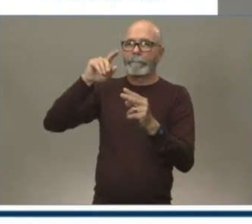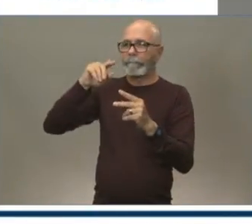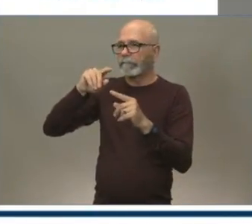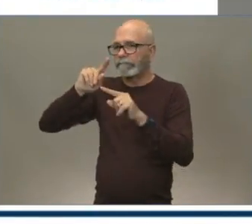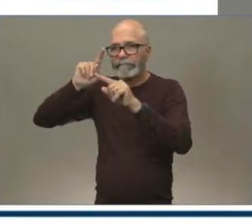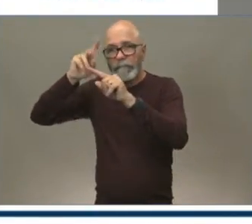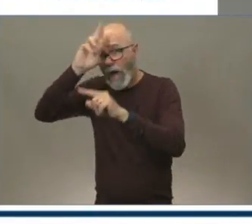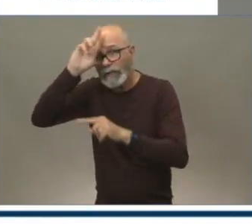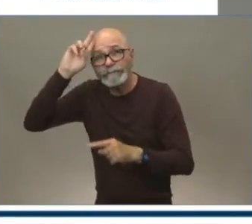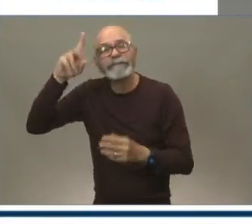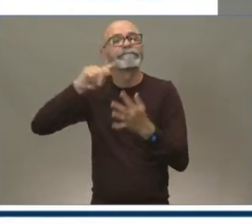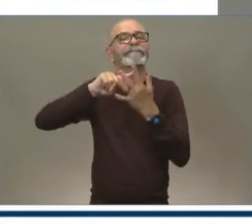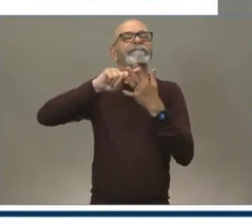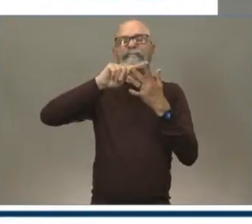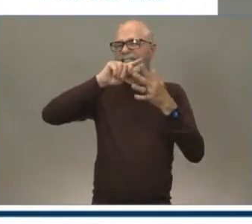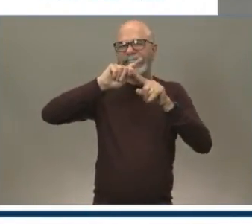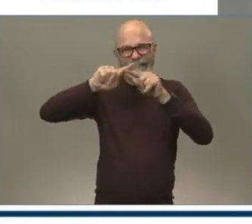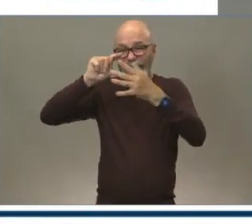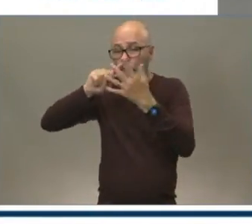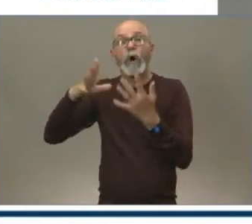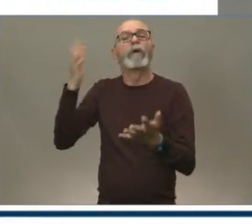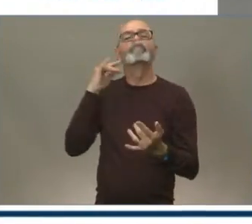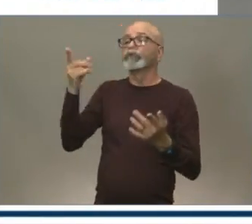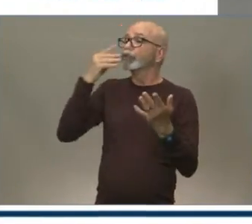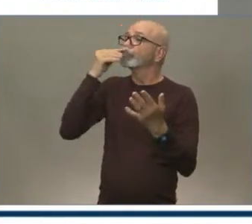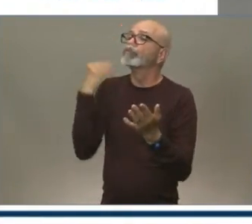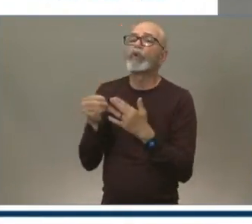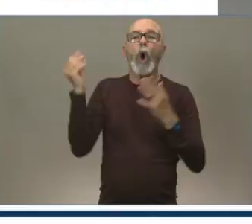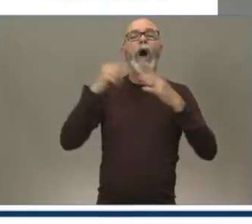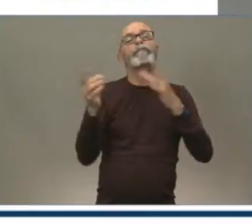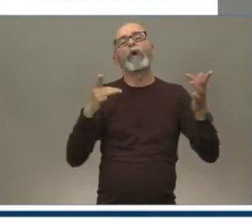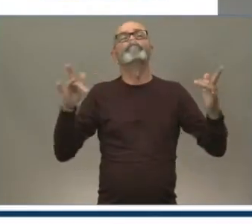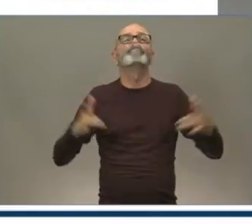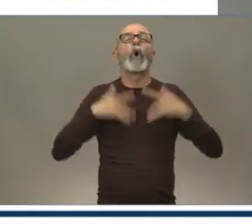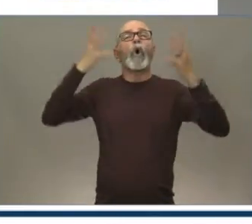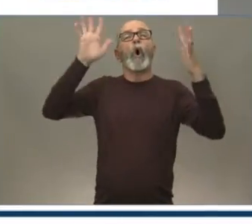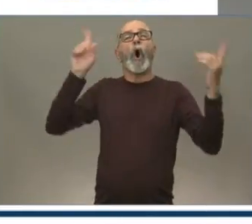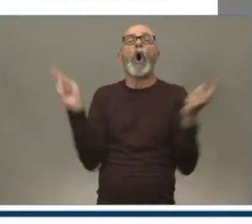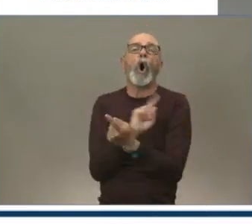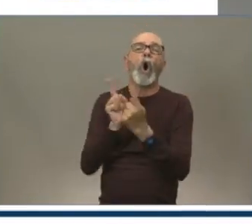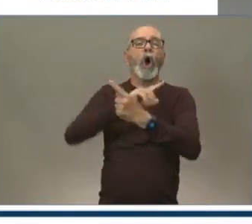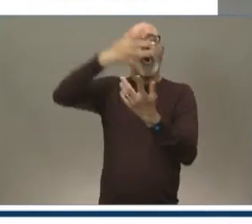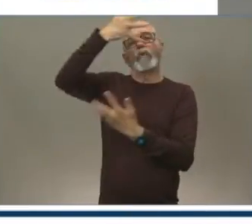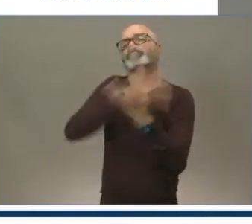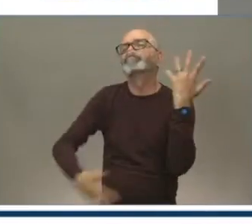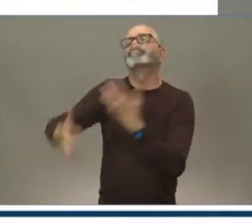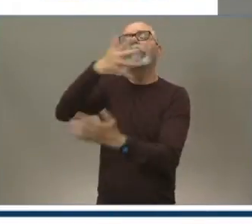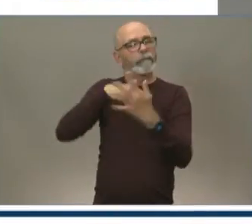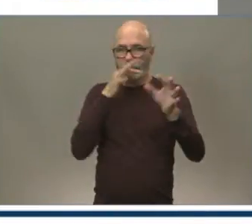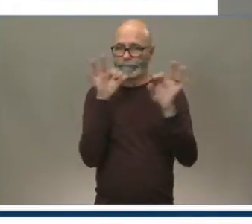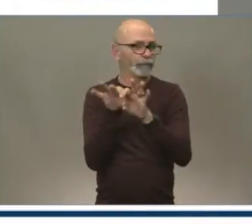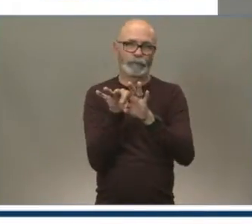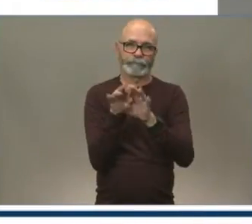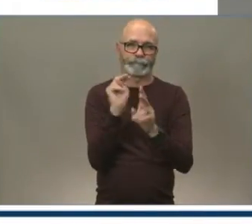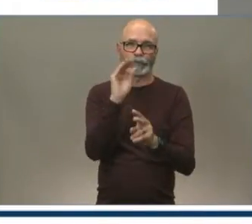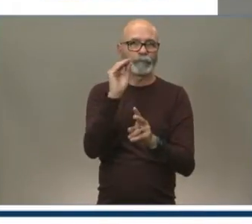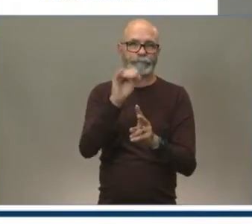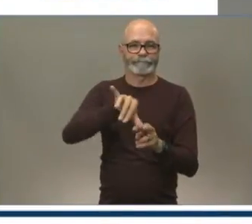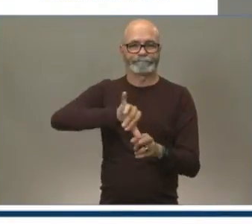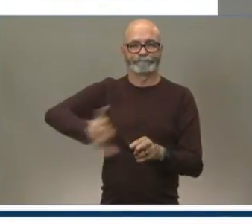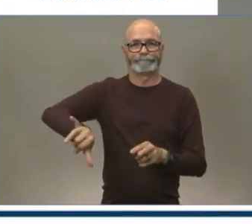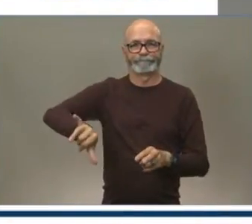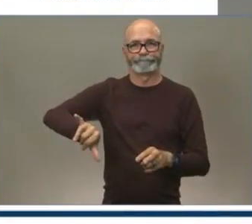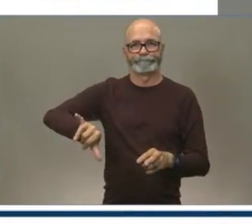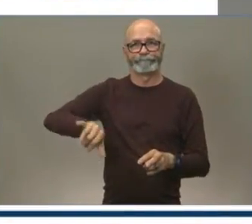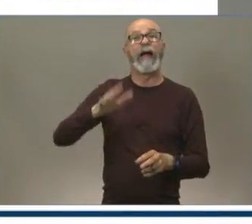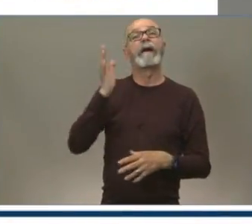events, family visits would not be considered necessary. The household gathering limit in the restricted area has been lowered to